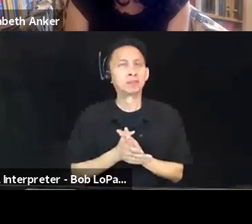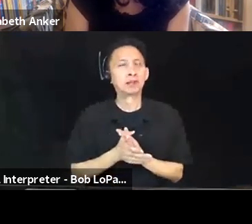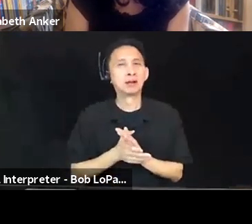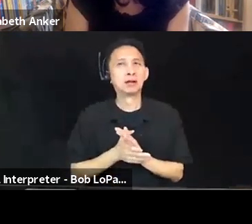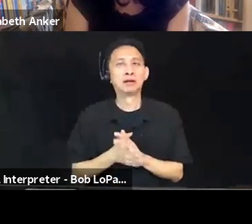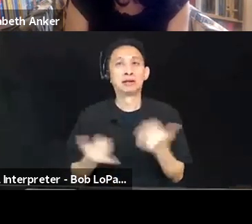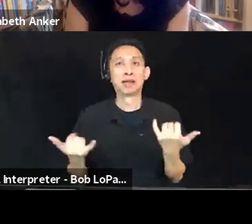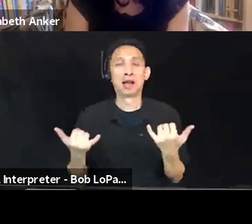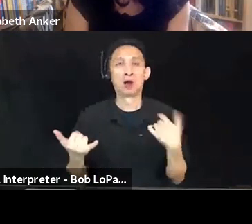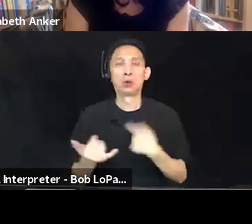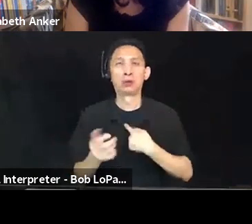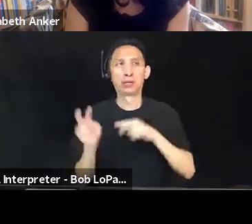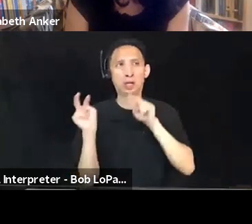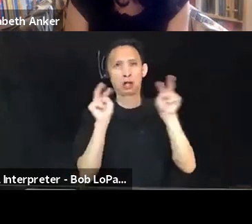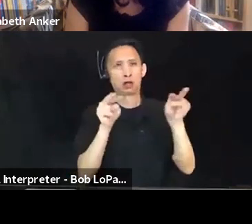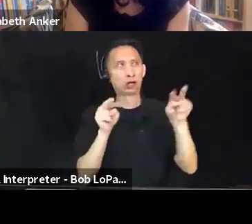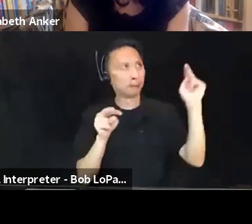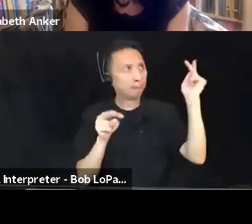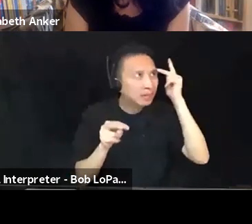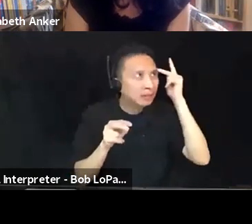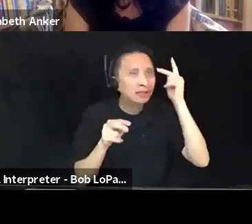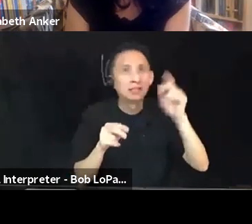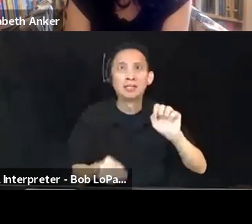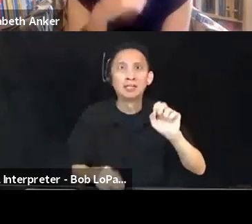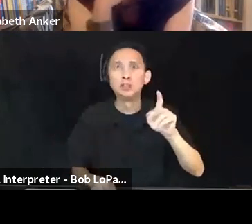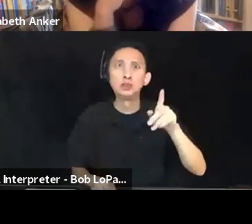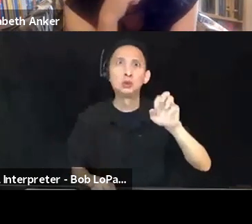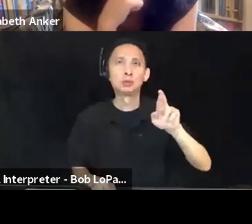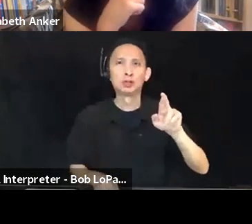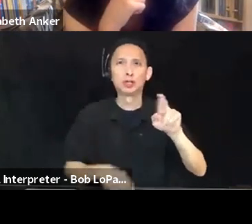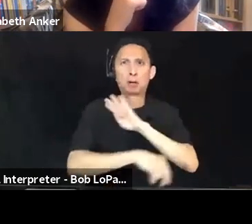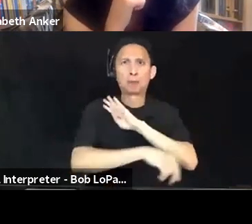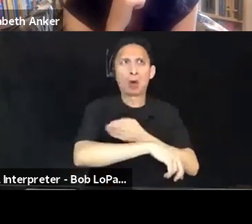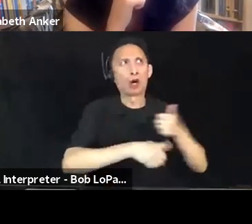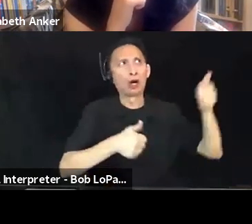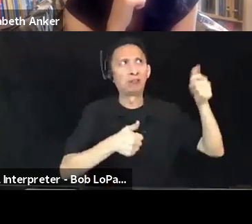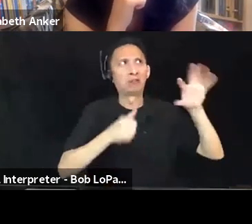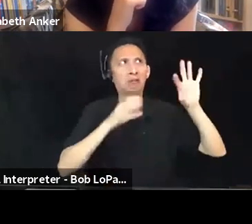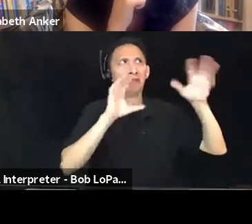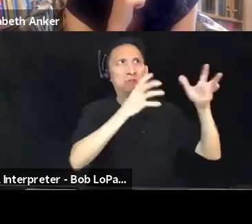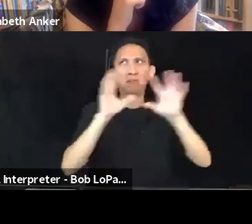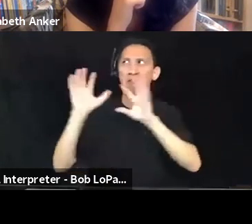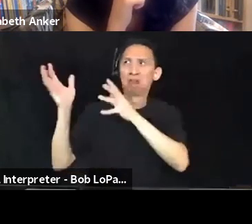political or superpowers which are used to conduct wars abroad.